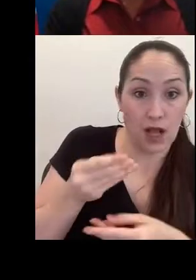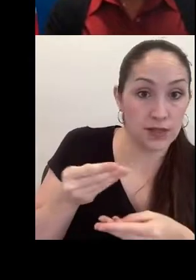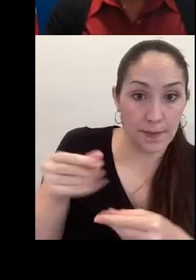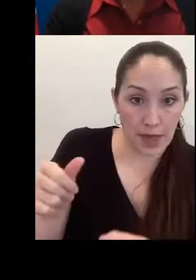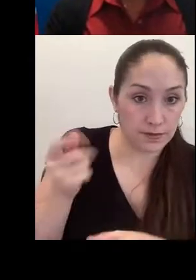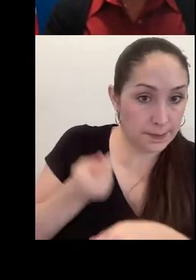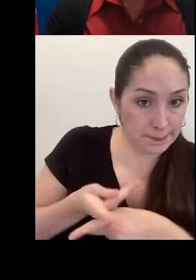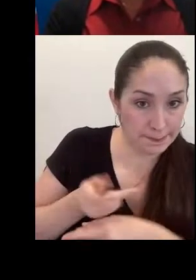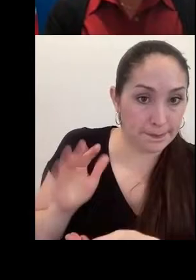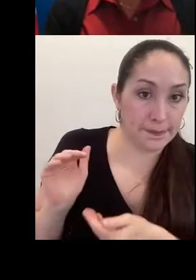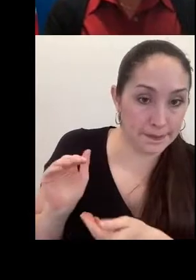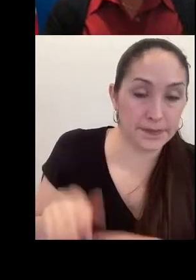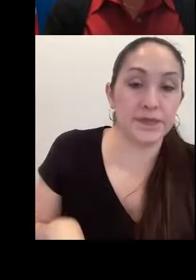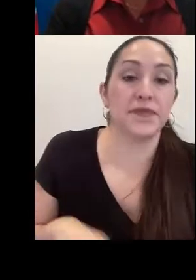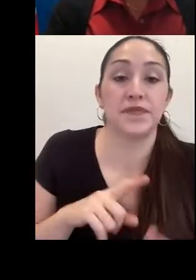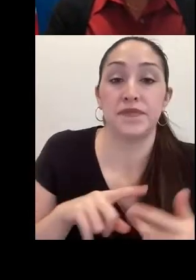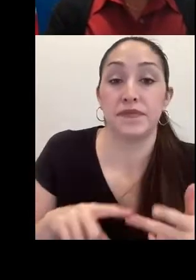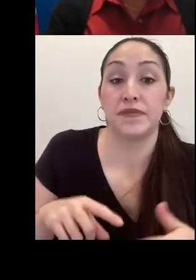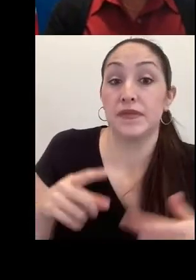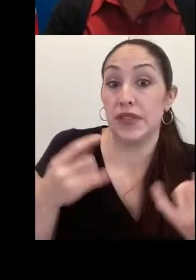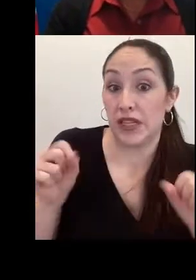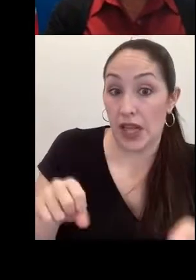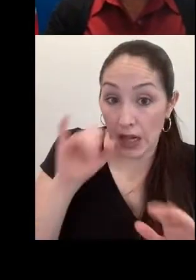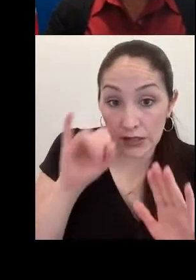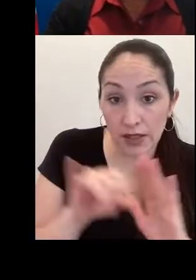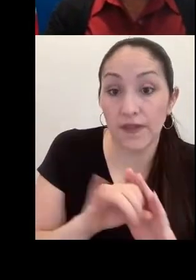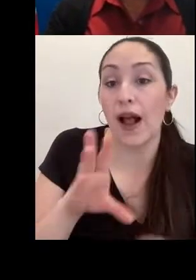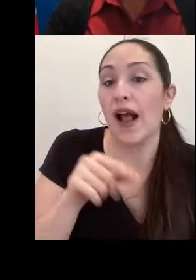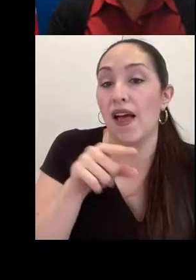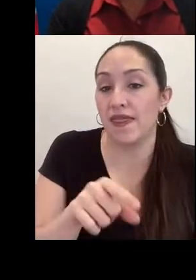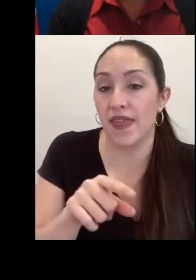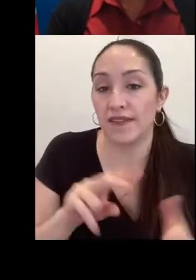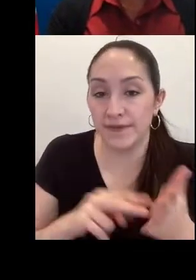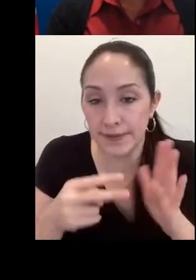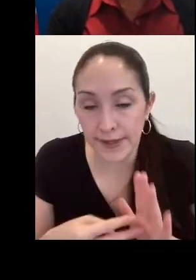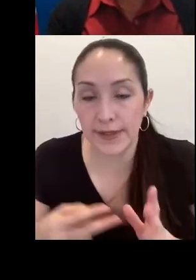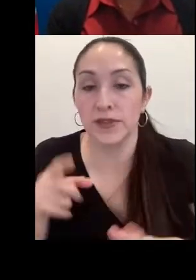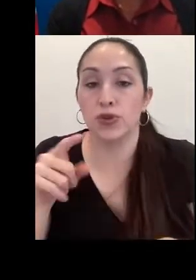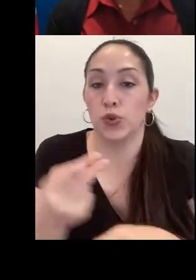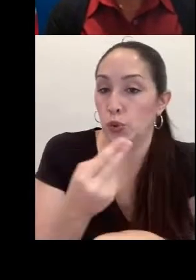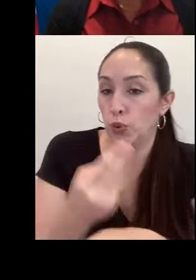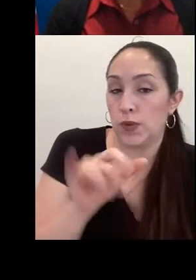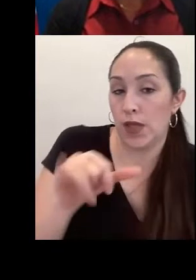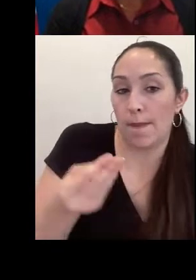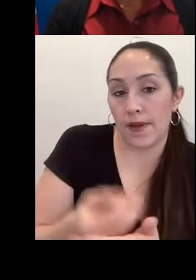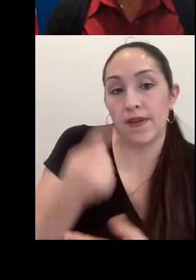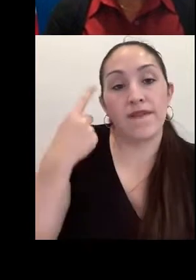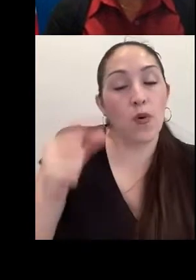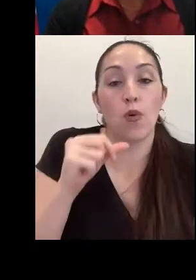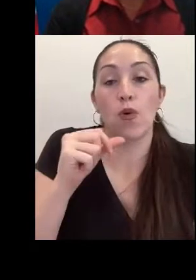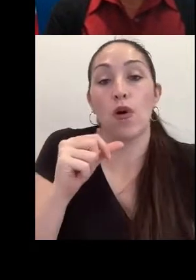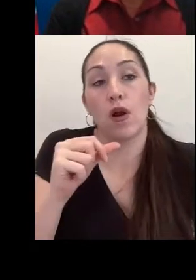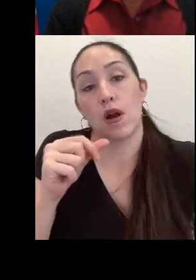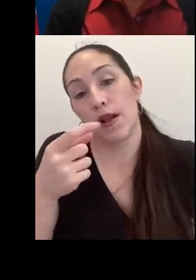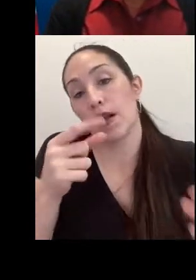still intends to use the distribution for a non-housing qualified expense, disability expense.